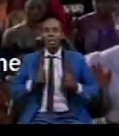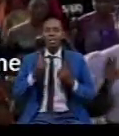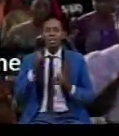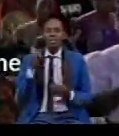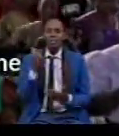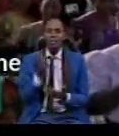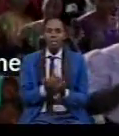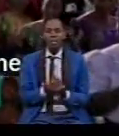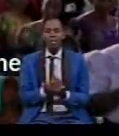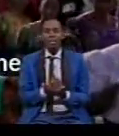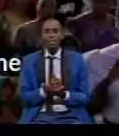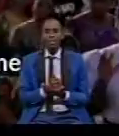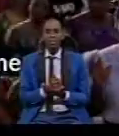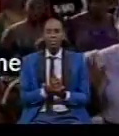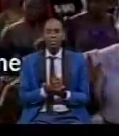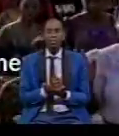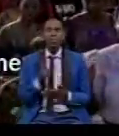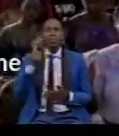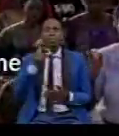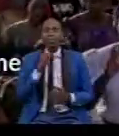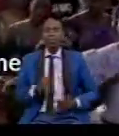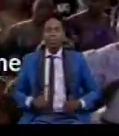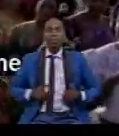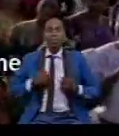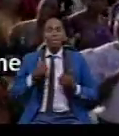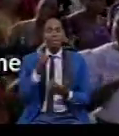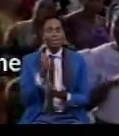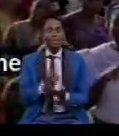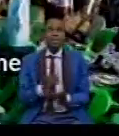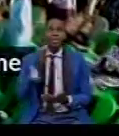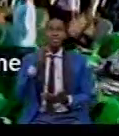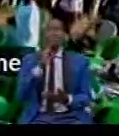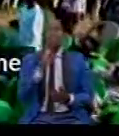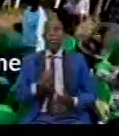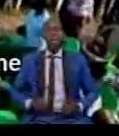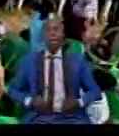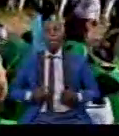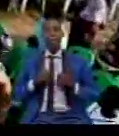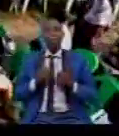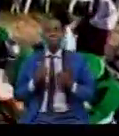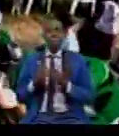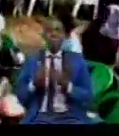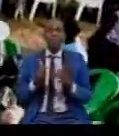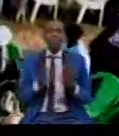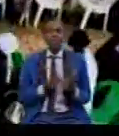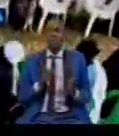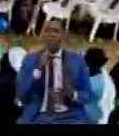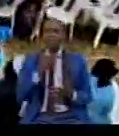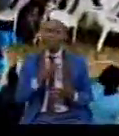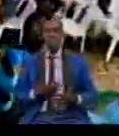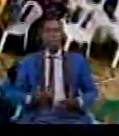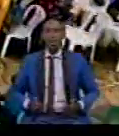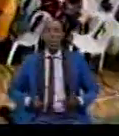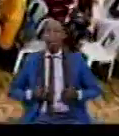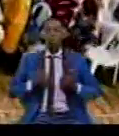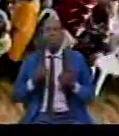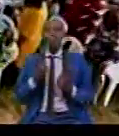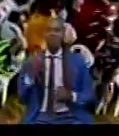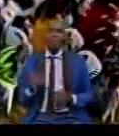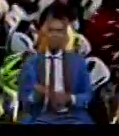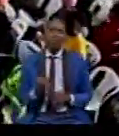We accept it. We believe it. We confess